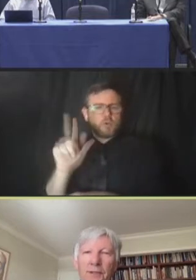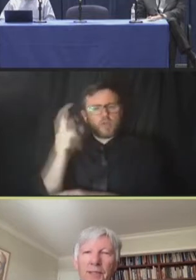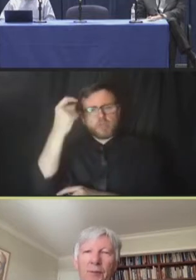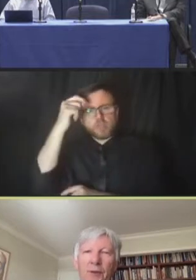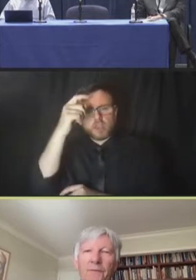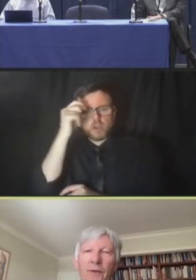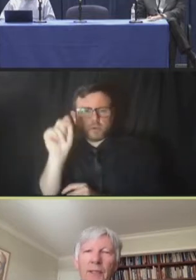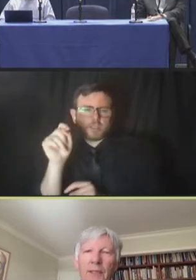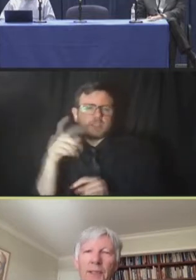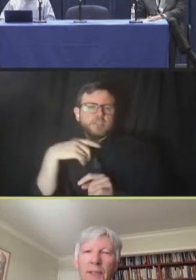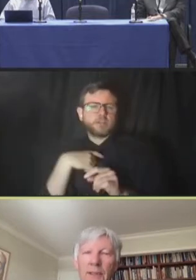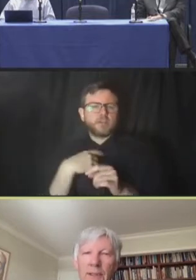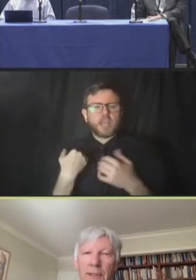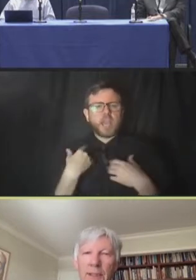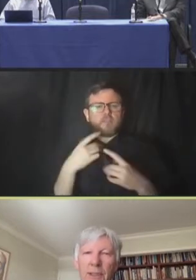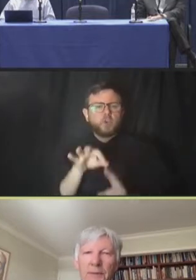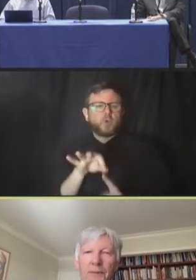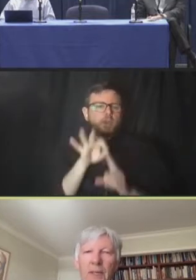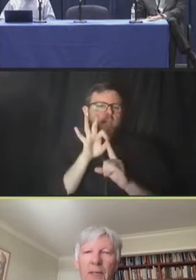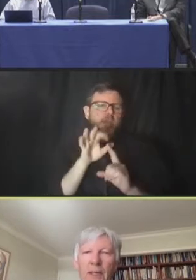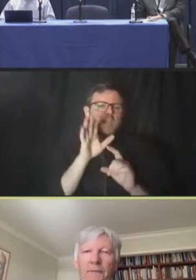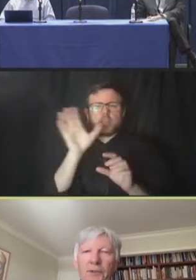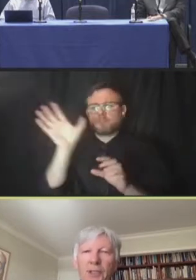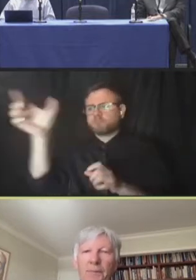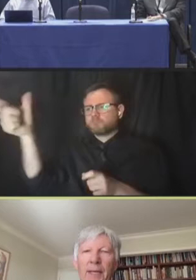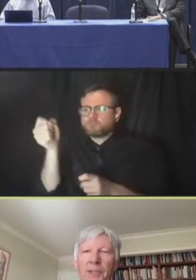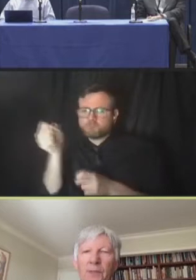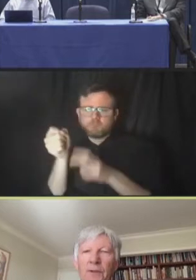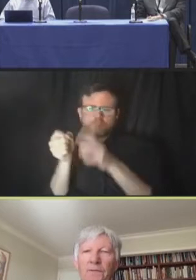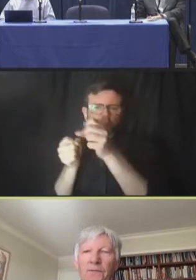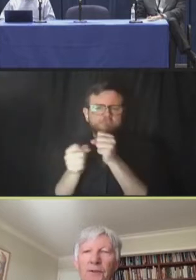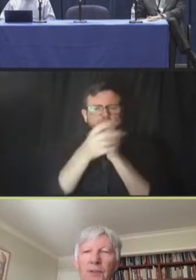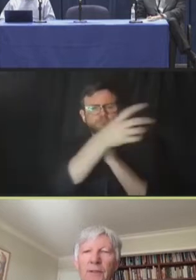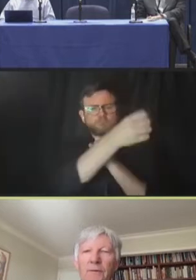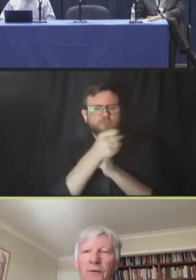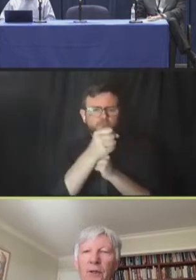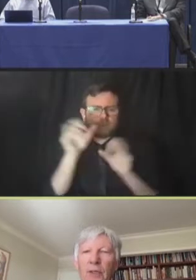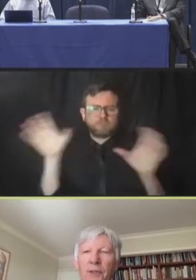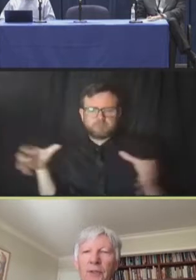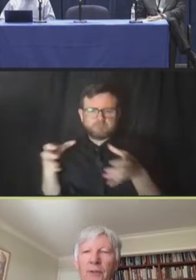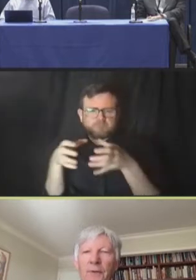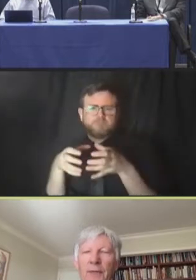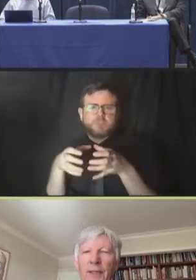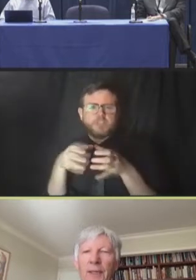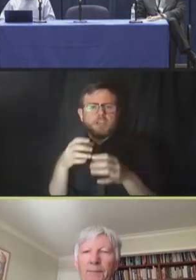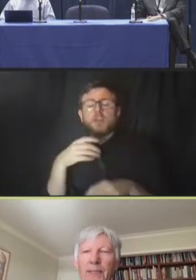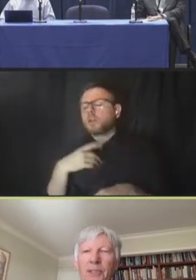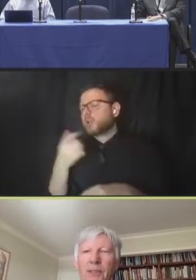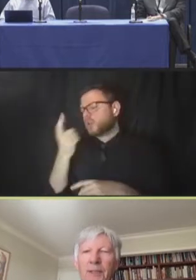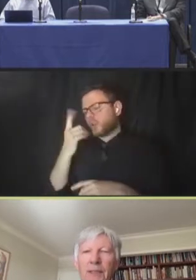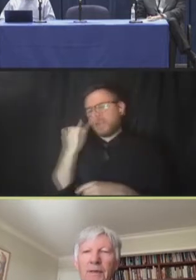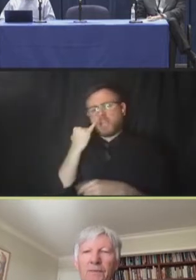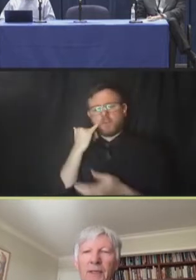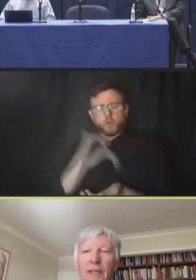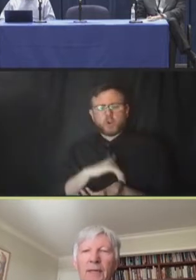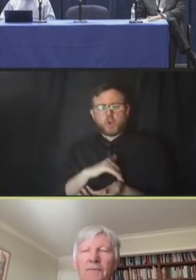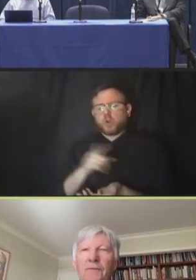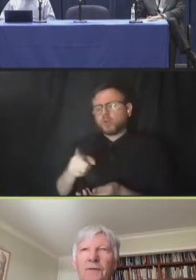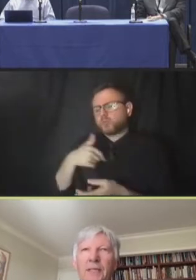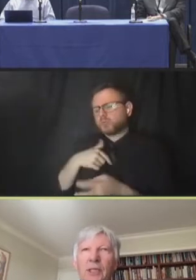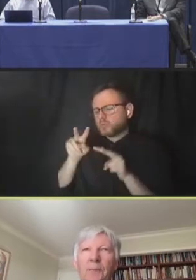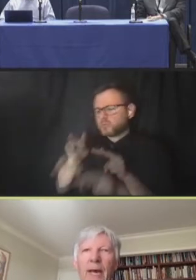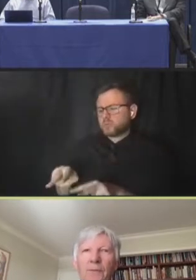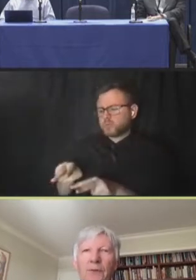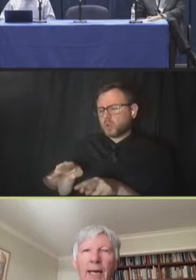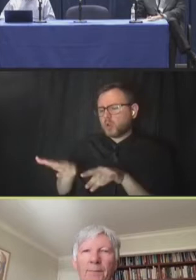So for example, if you're a clinician, if you see a patient with a foot ulcer, that means something different if